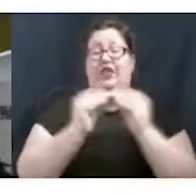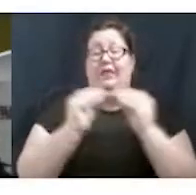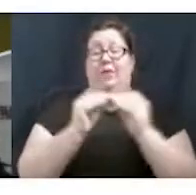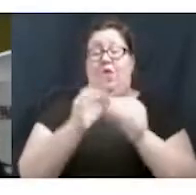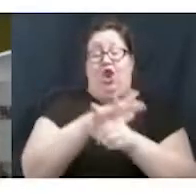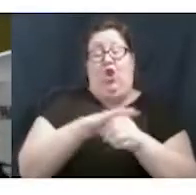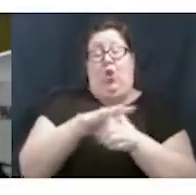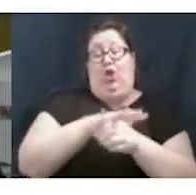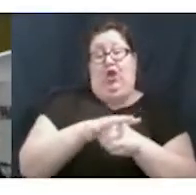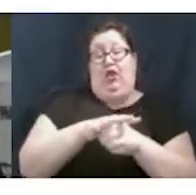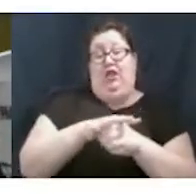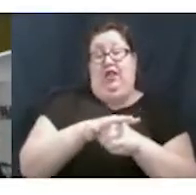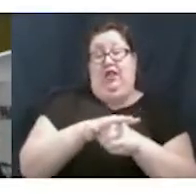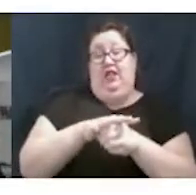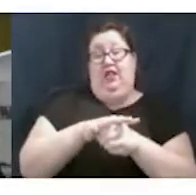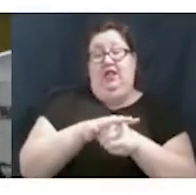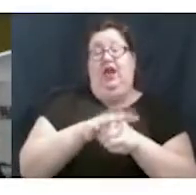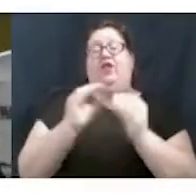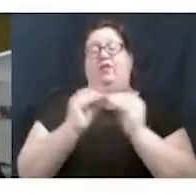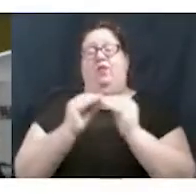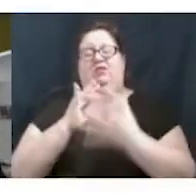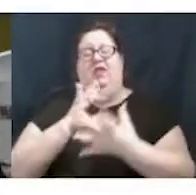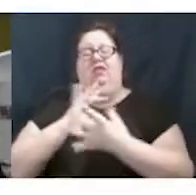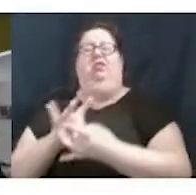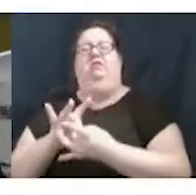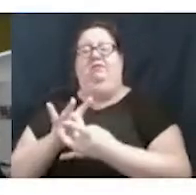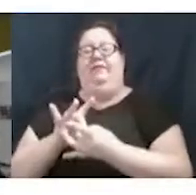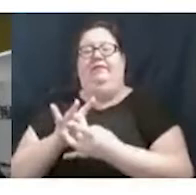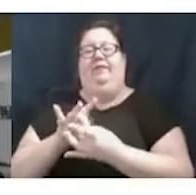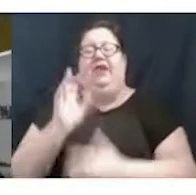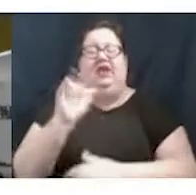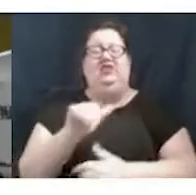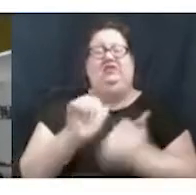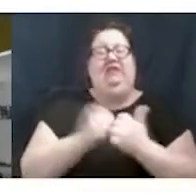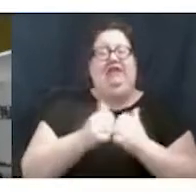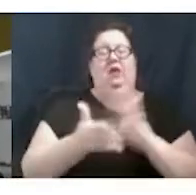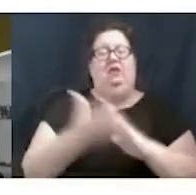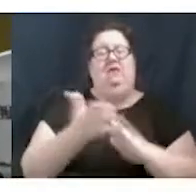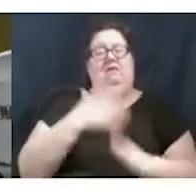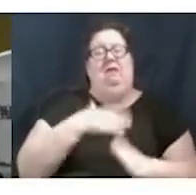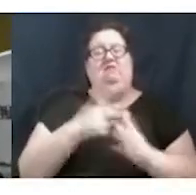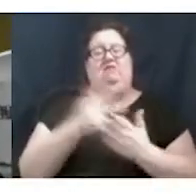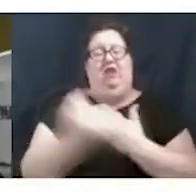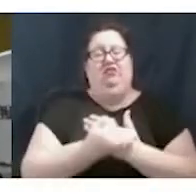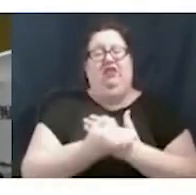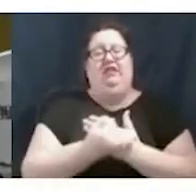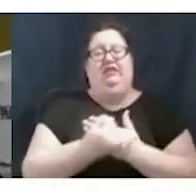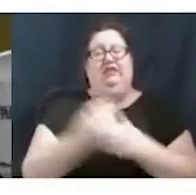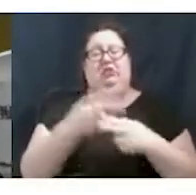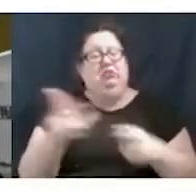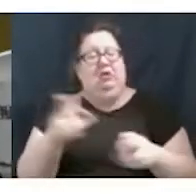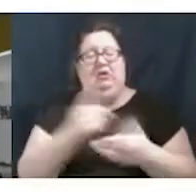local it is, the more connected they are. So that's pretty much how I run my projects: short 1 week